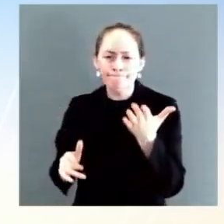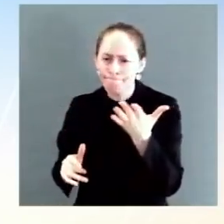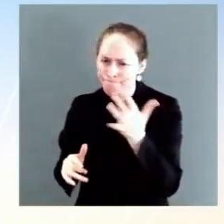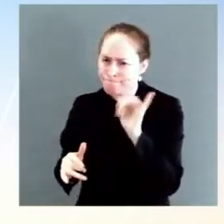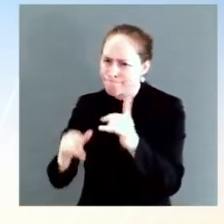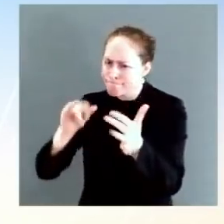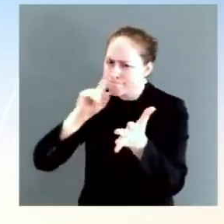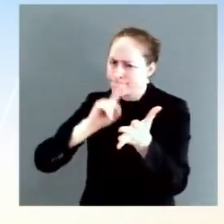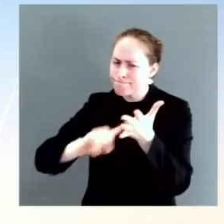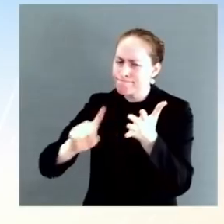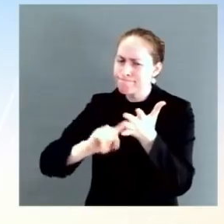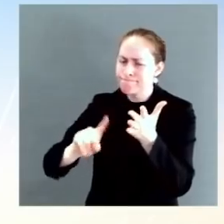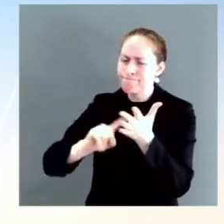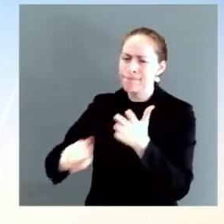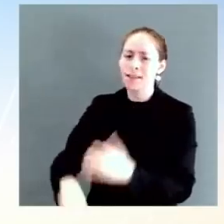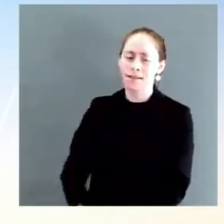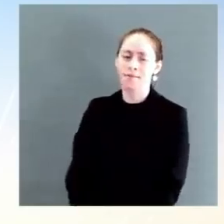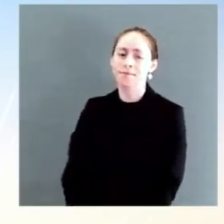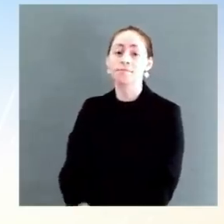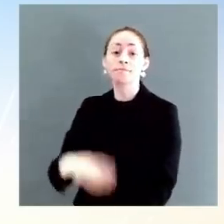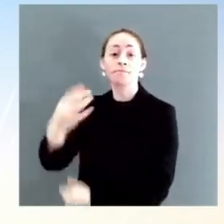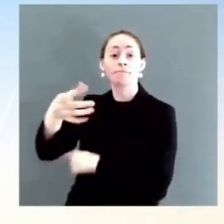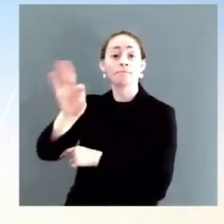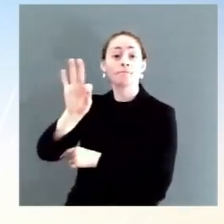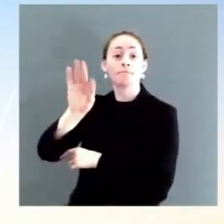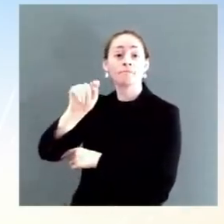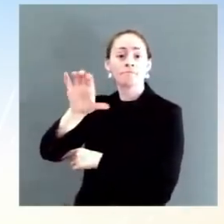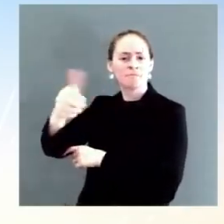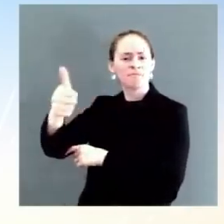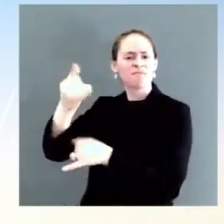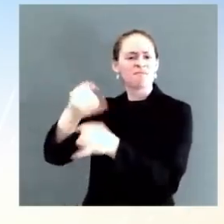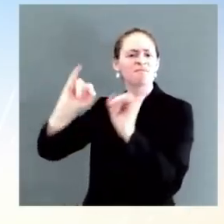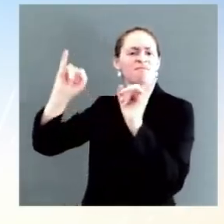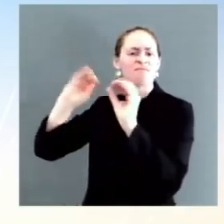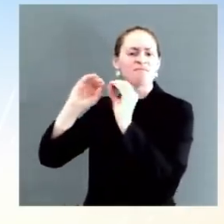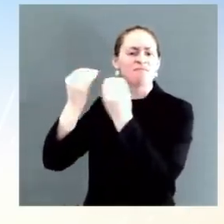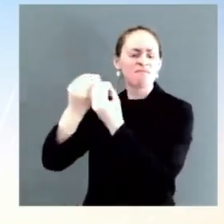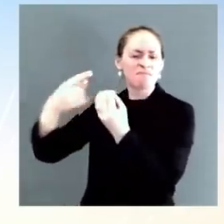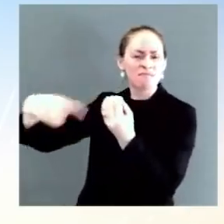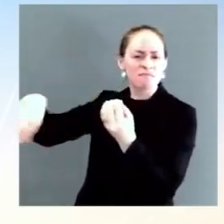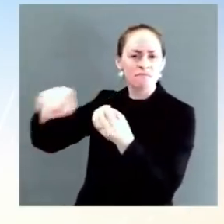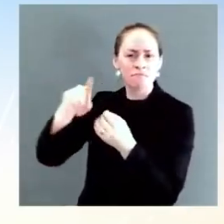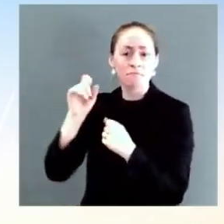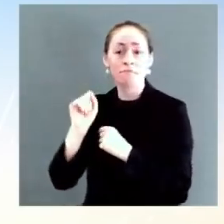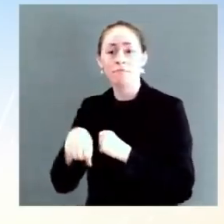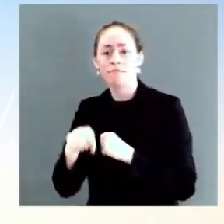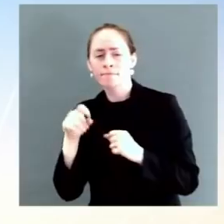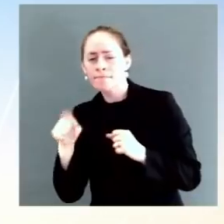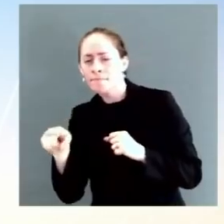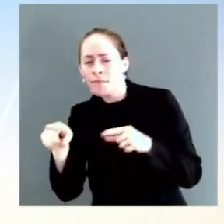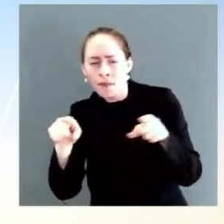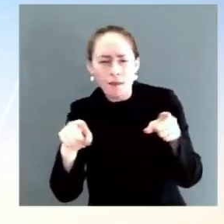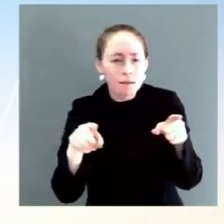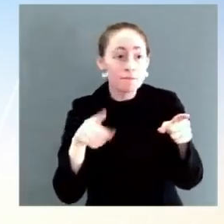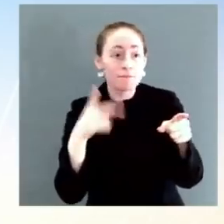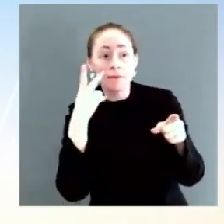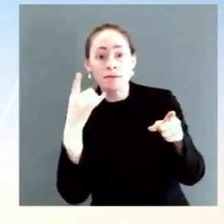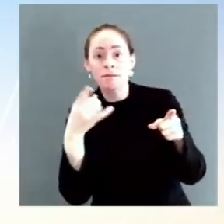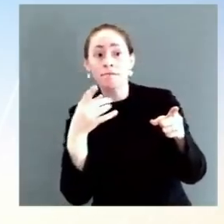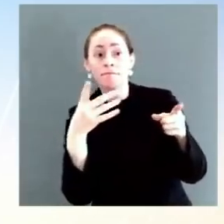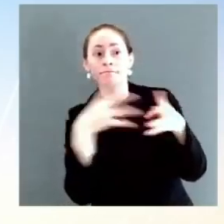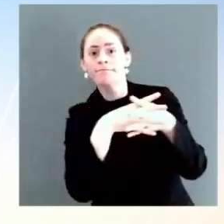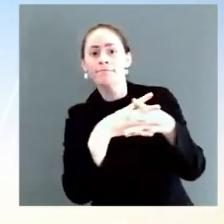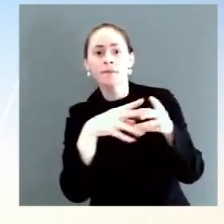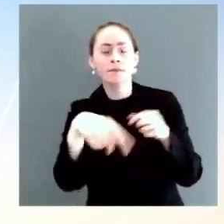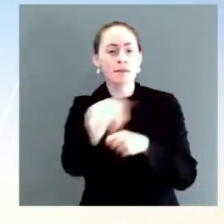whether anti-consumer conduct is occurring in the market. So I'd certainly point you to them, but we'll continue to raise this issue. The president sent a letter last week,